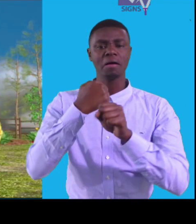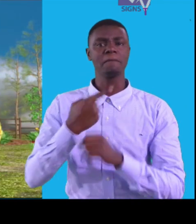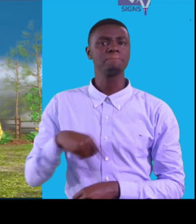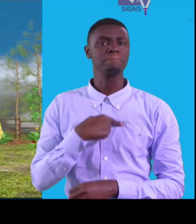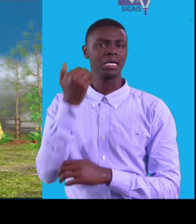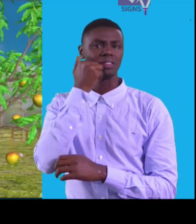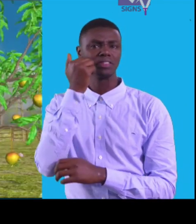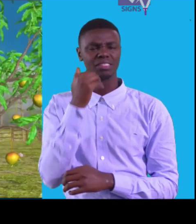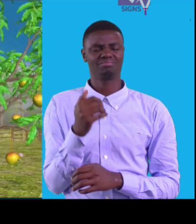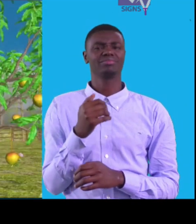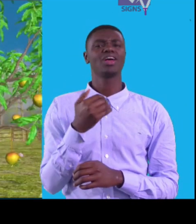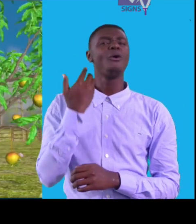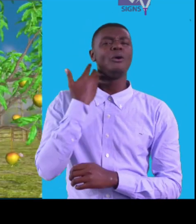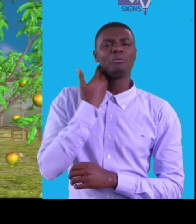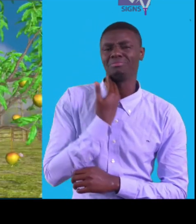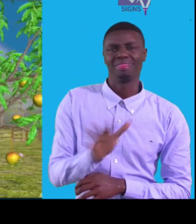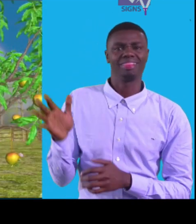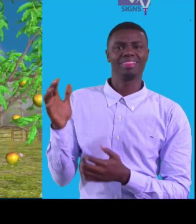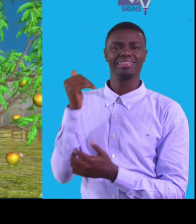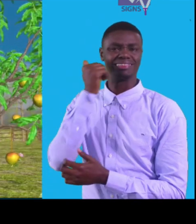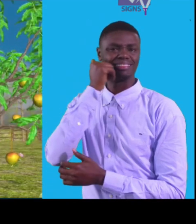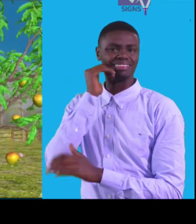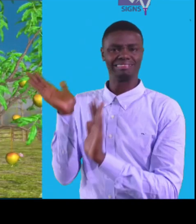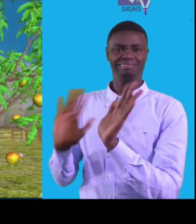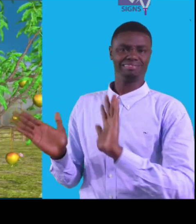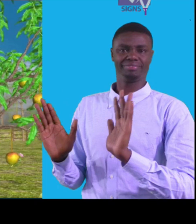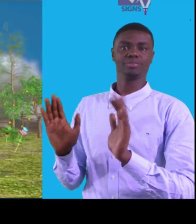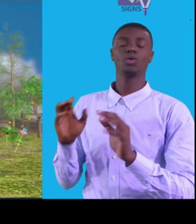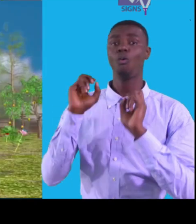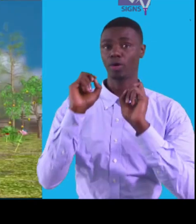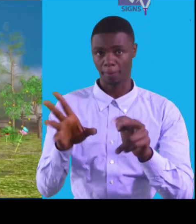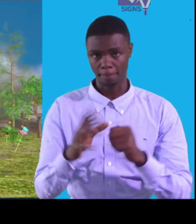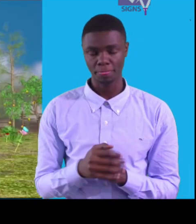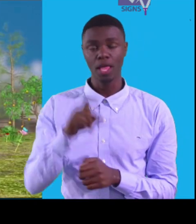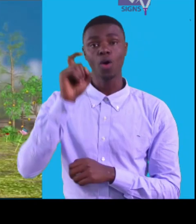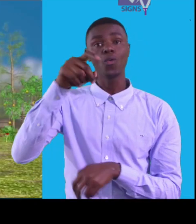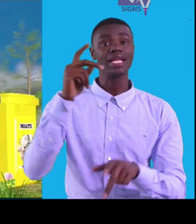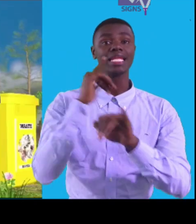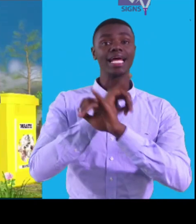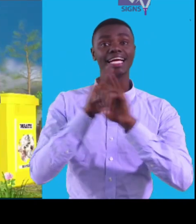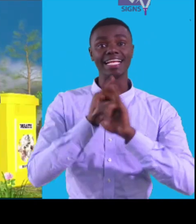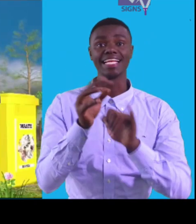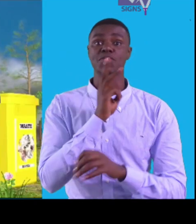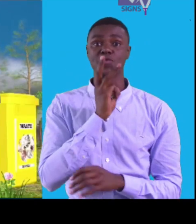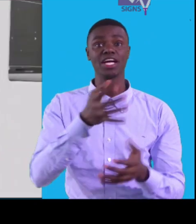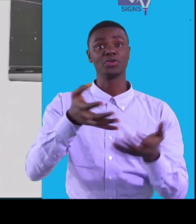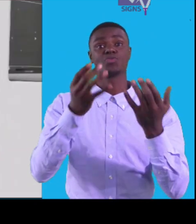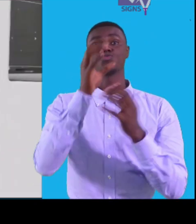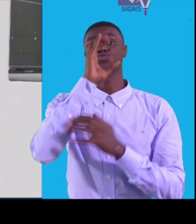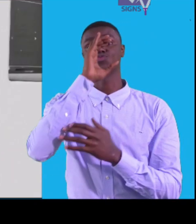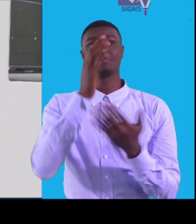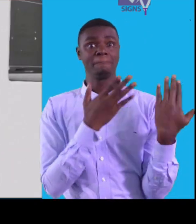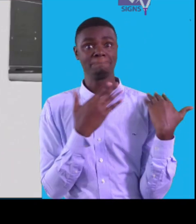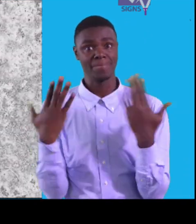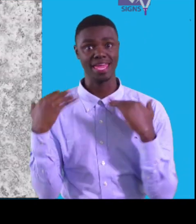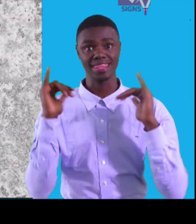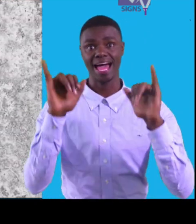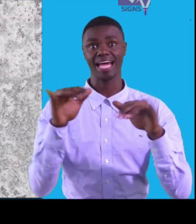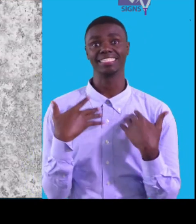can make us sick. Yuck. I don't want to get sick. Exactly. We need clean water to